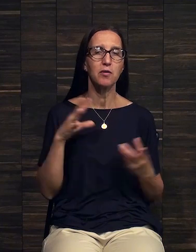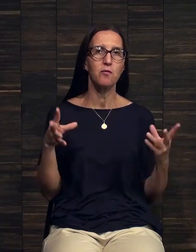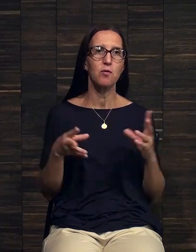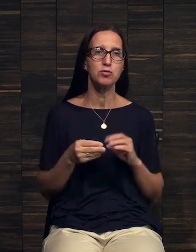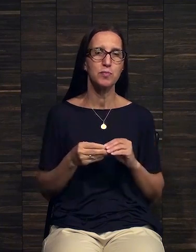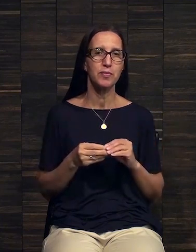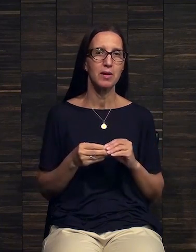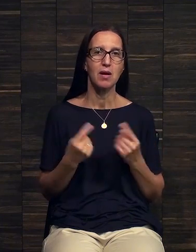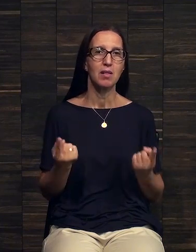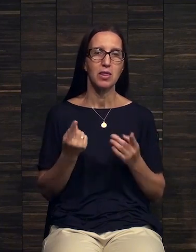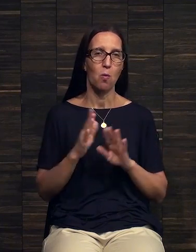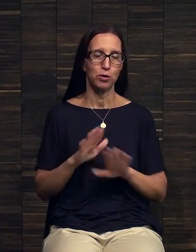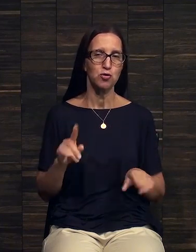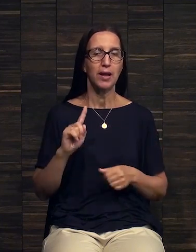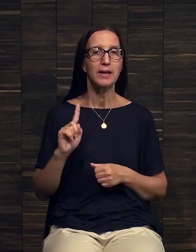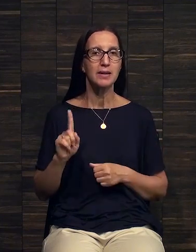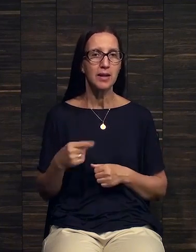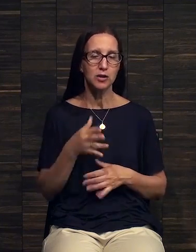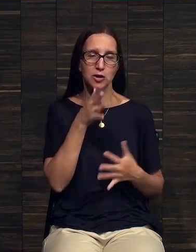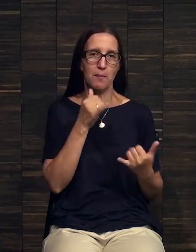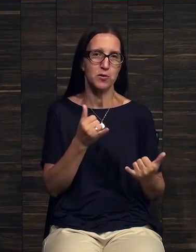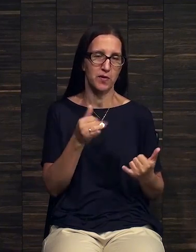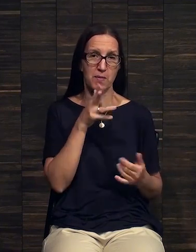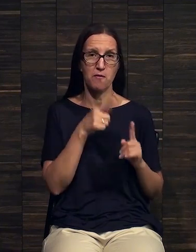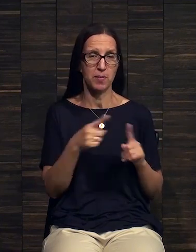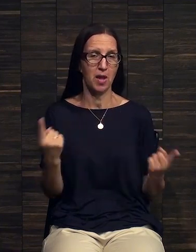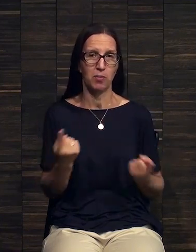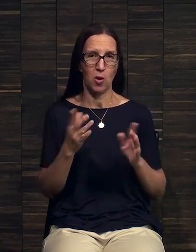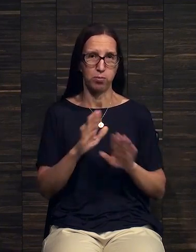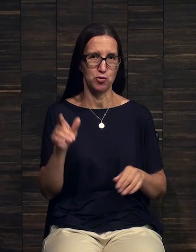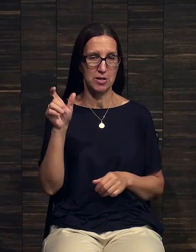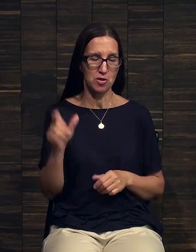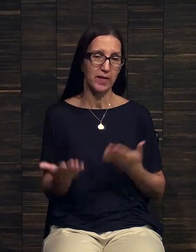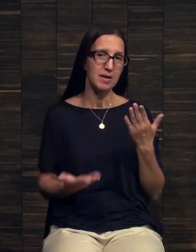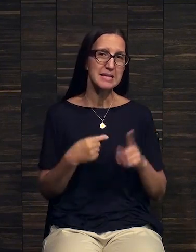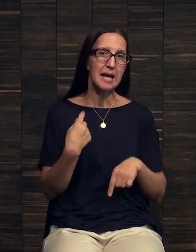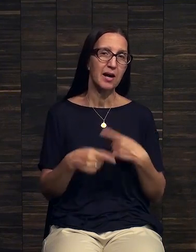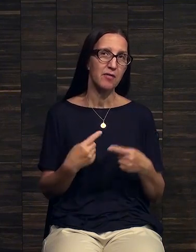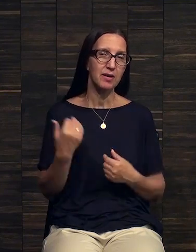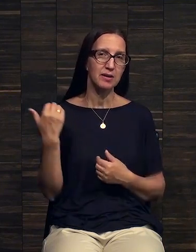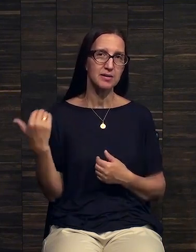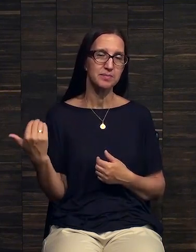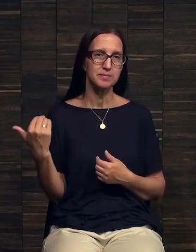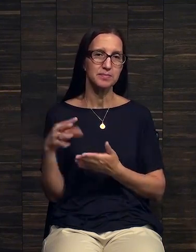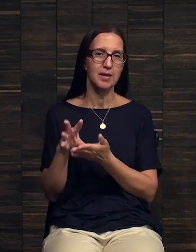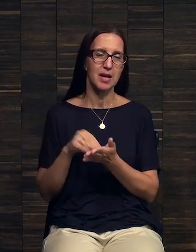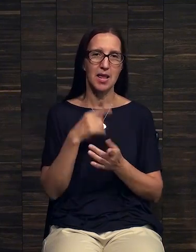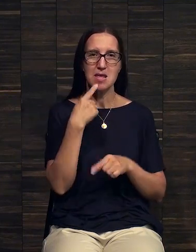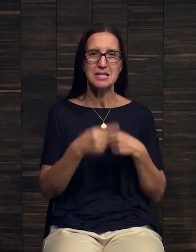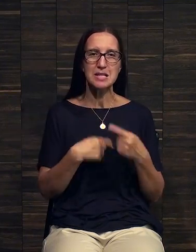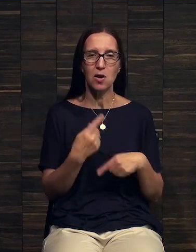principle, he was not an ordinary guy. And speaking in